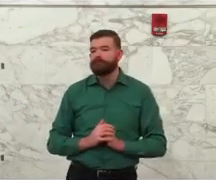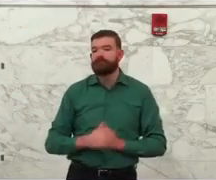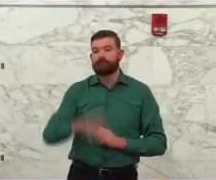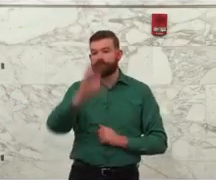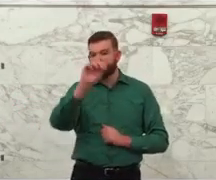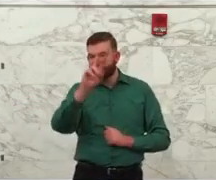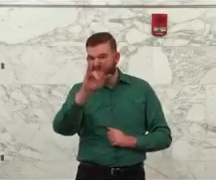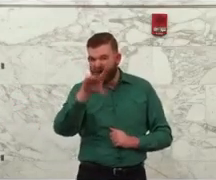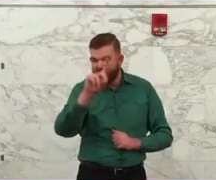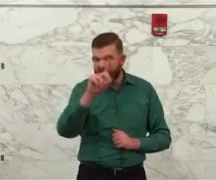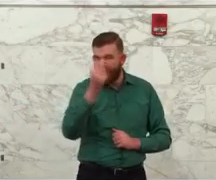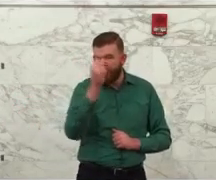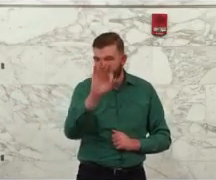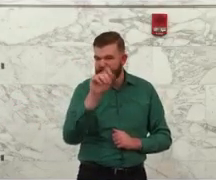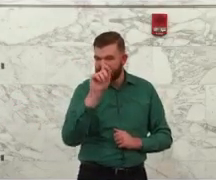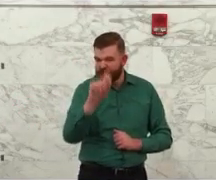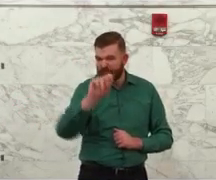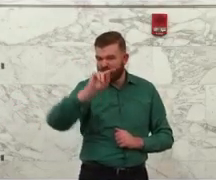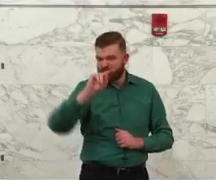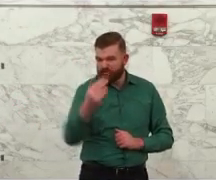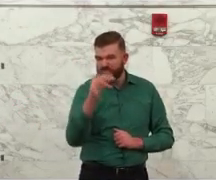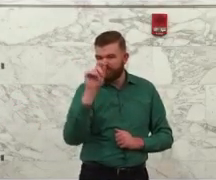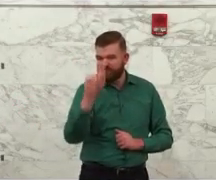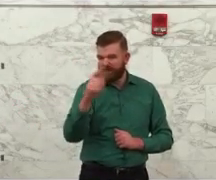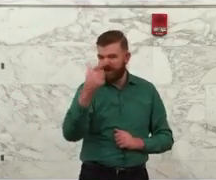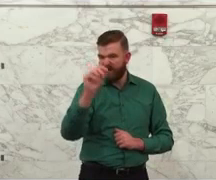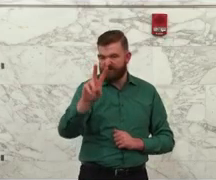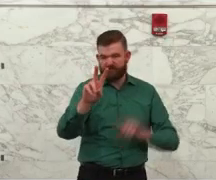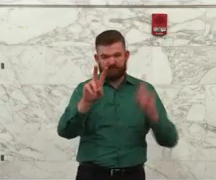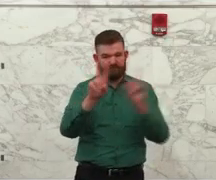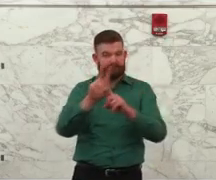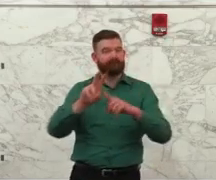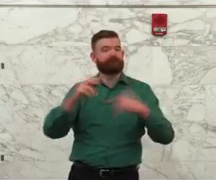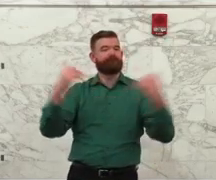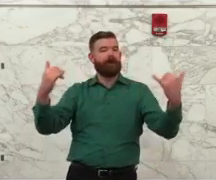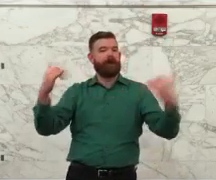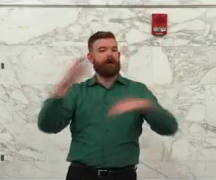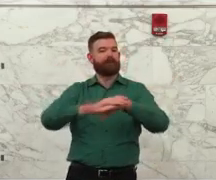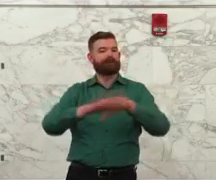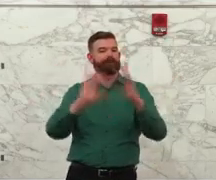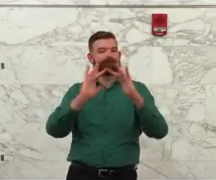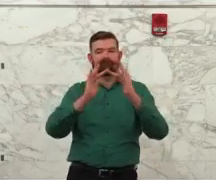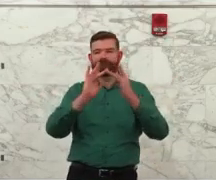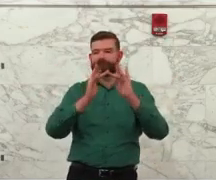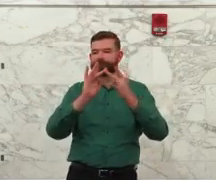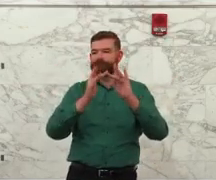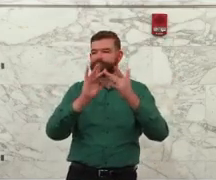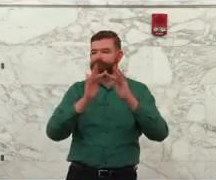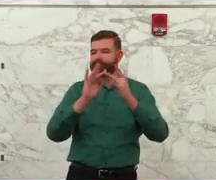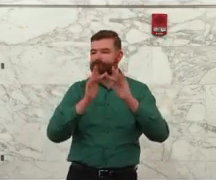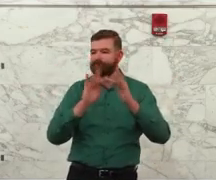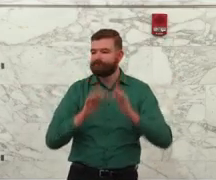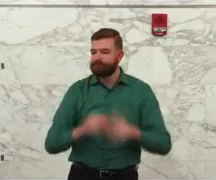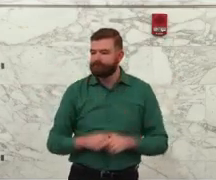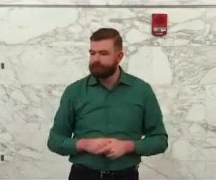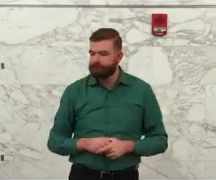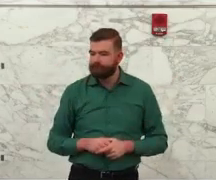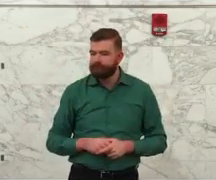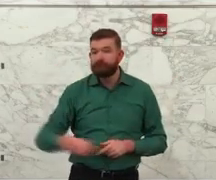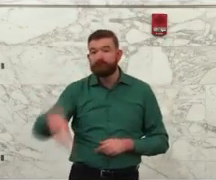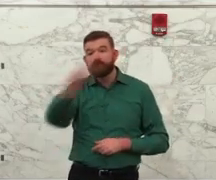COVID19.nj.gov. That's new. It's up and running. I'd love the media, I'd love folks watching at home to check it out and give us your reaction